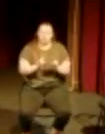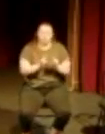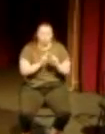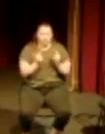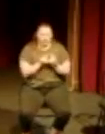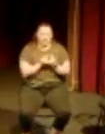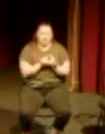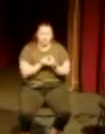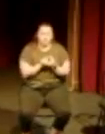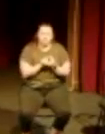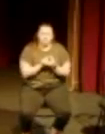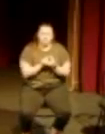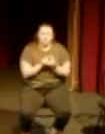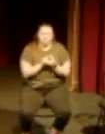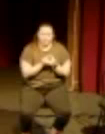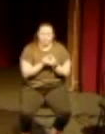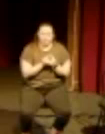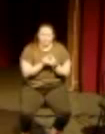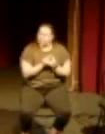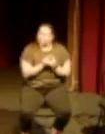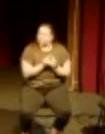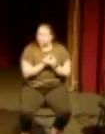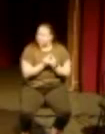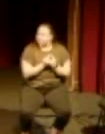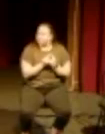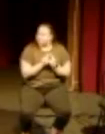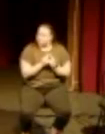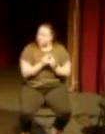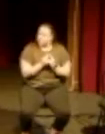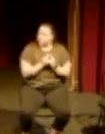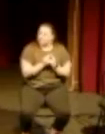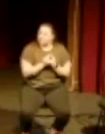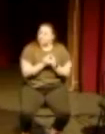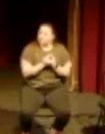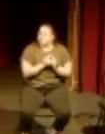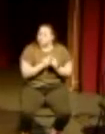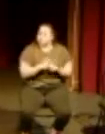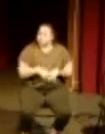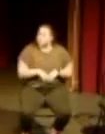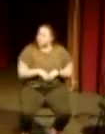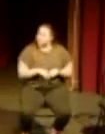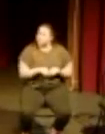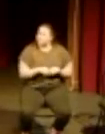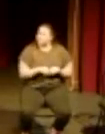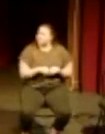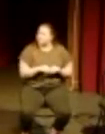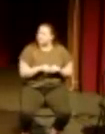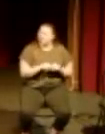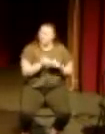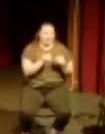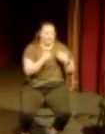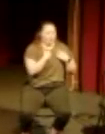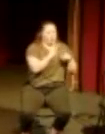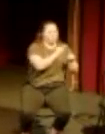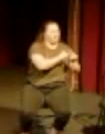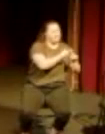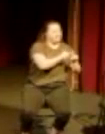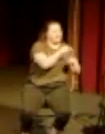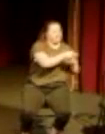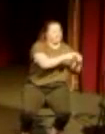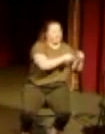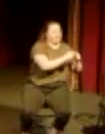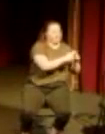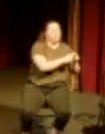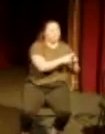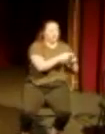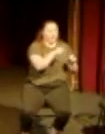always had at least. And they ended up letting that lease expire this summer. So about